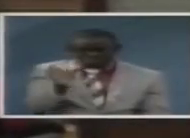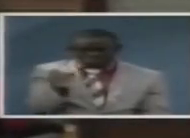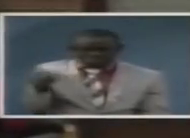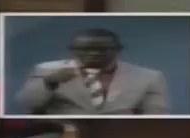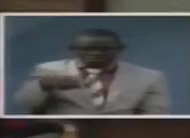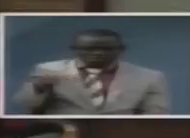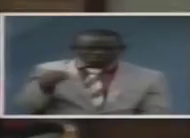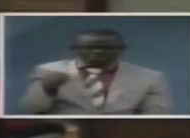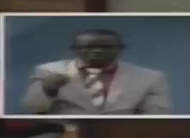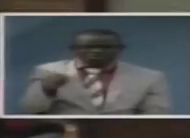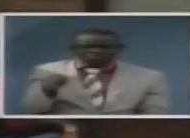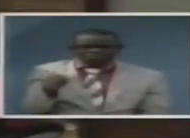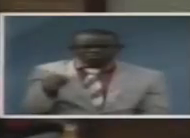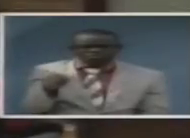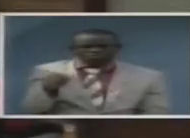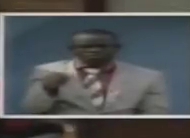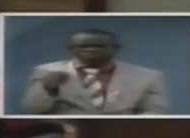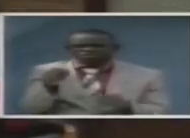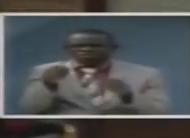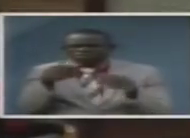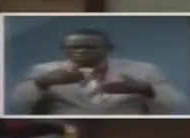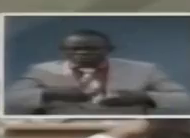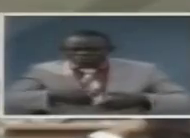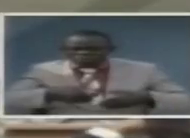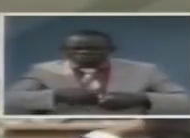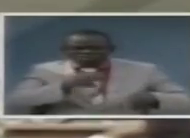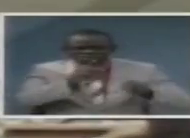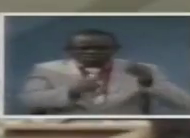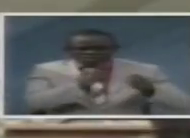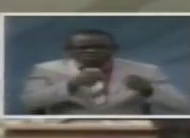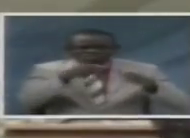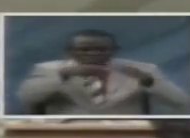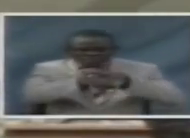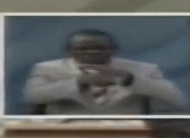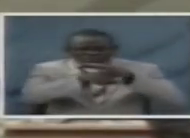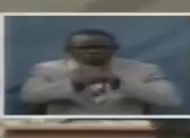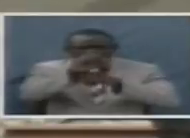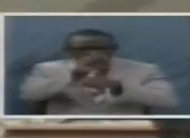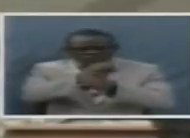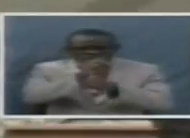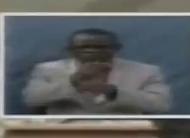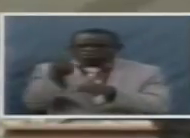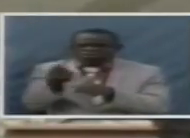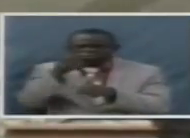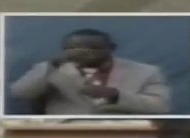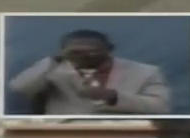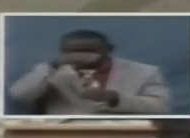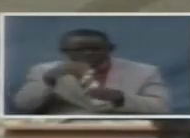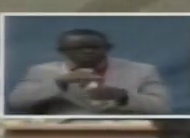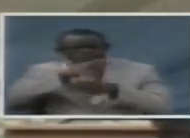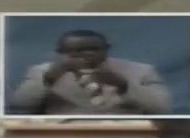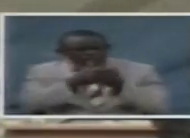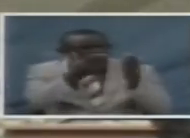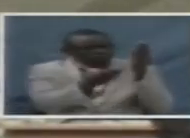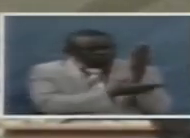sector's ability to absorb the large number of youth entering the labor market each year is limited.